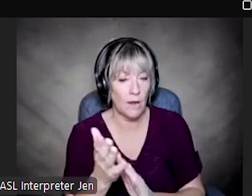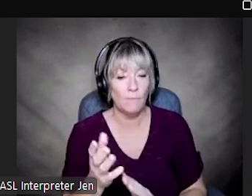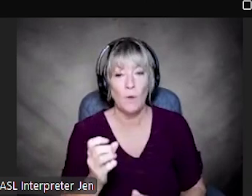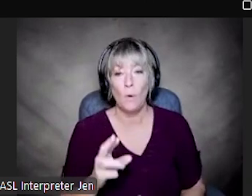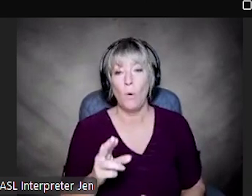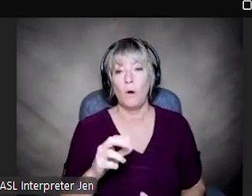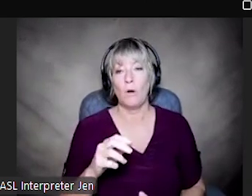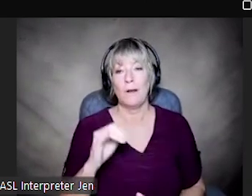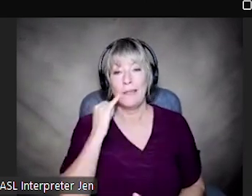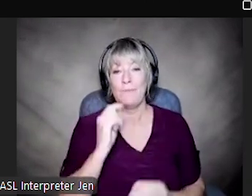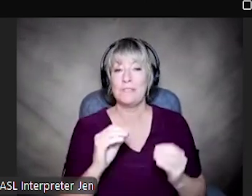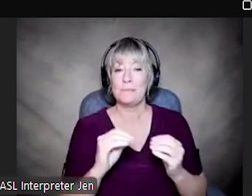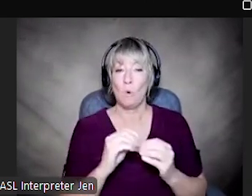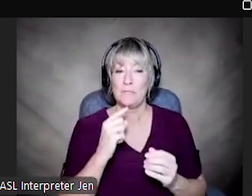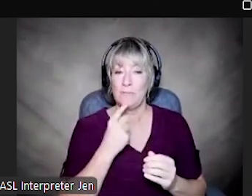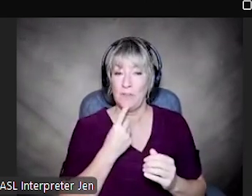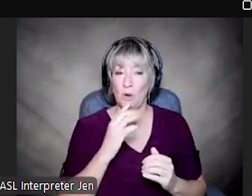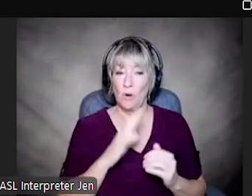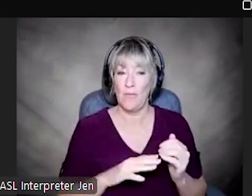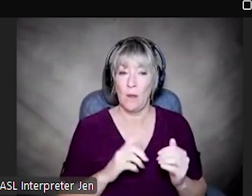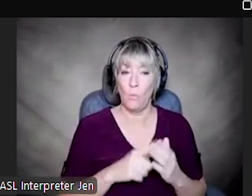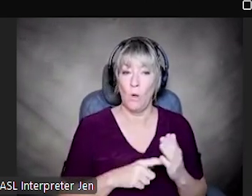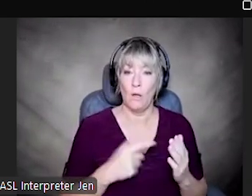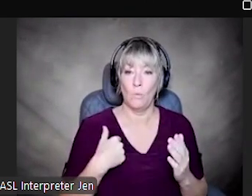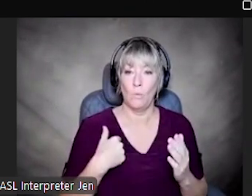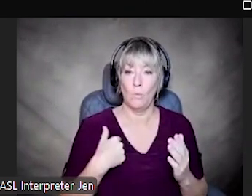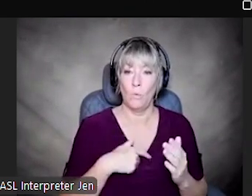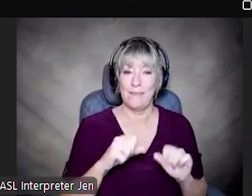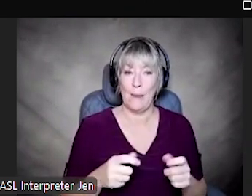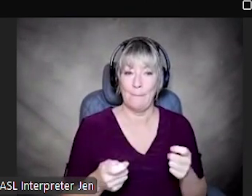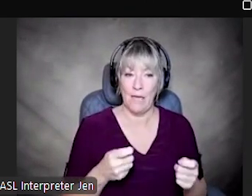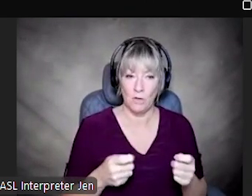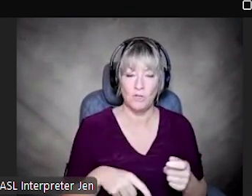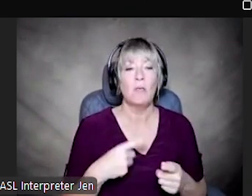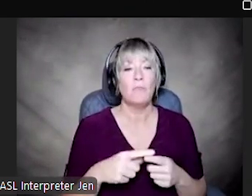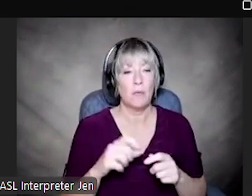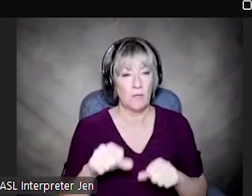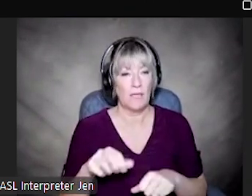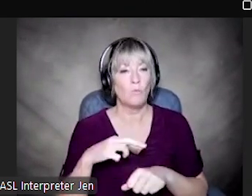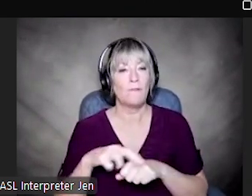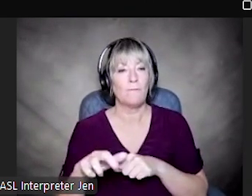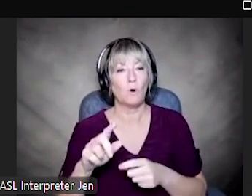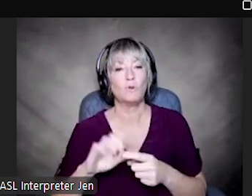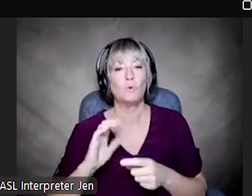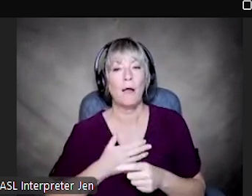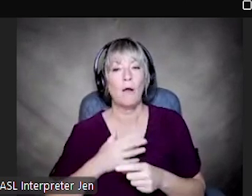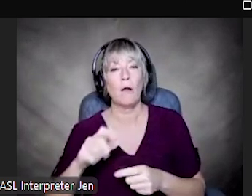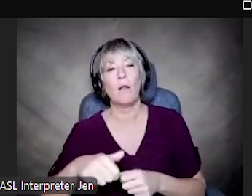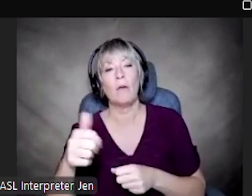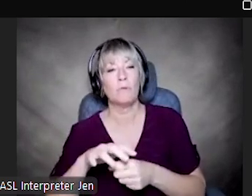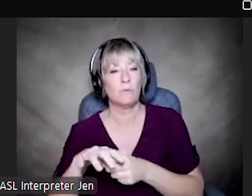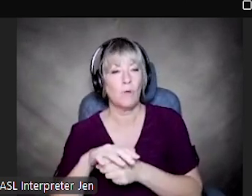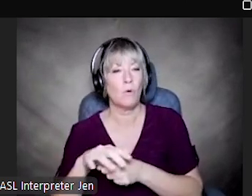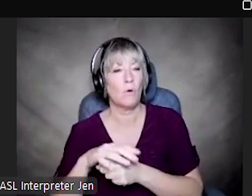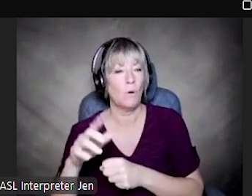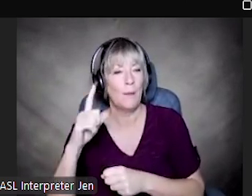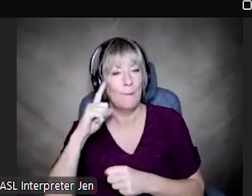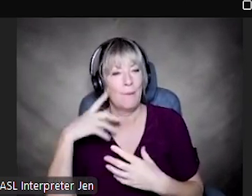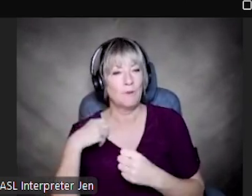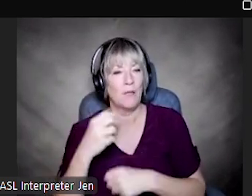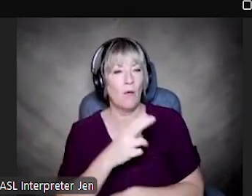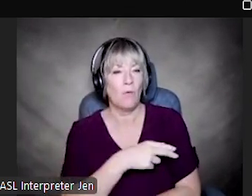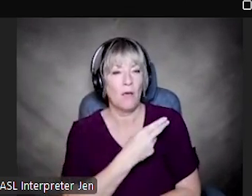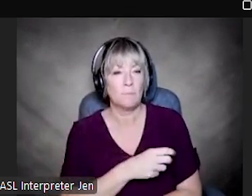acuity level is a little higher than what we can maintain, then we can refer to our local freestanding mental health hospitals or